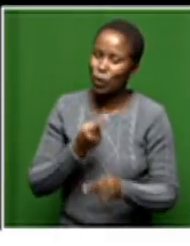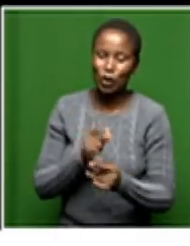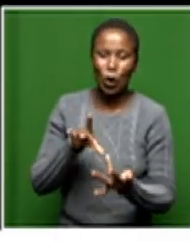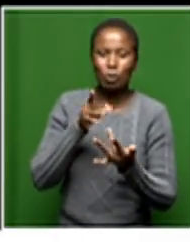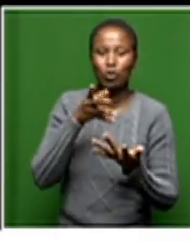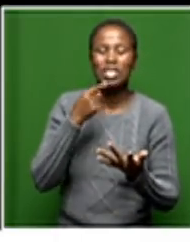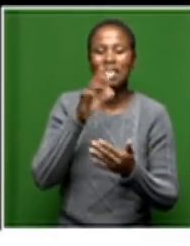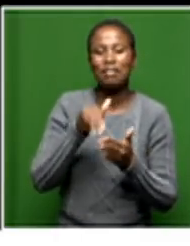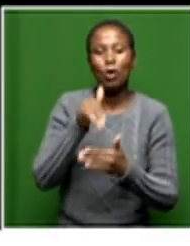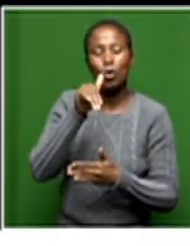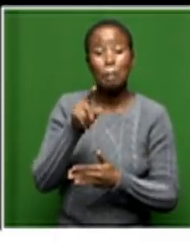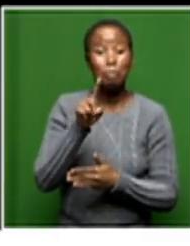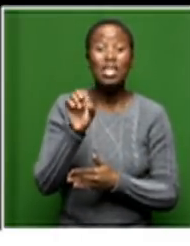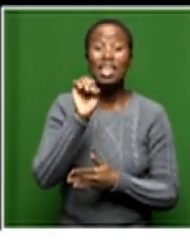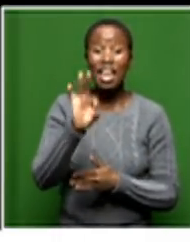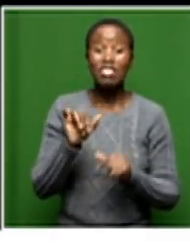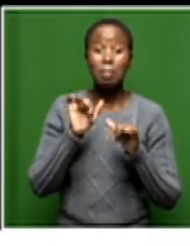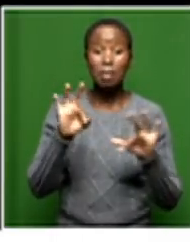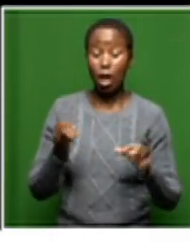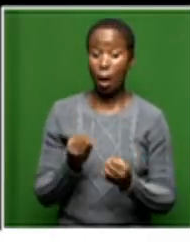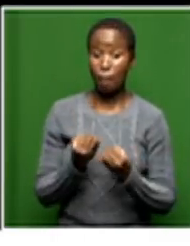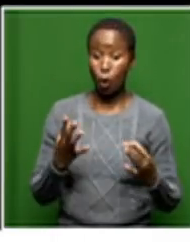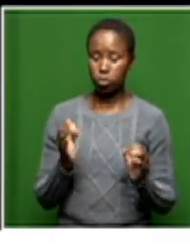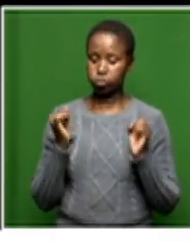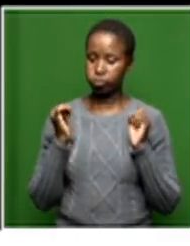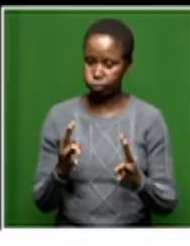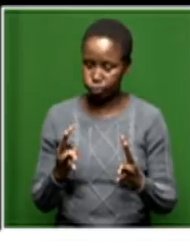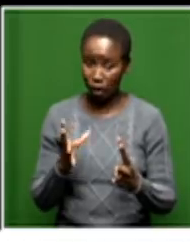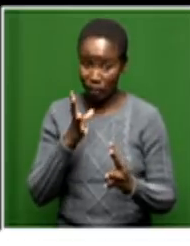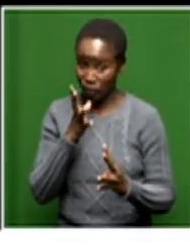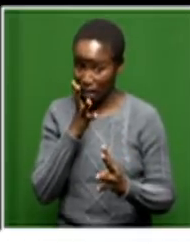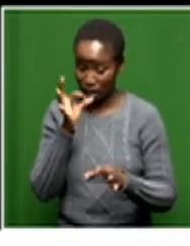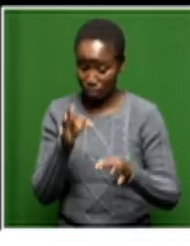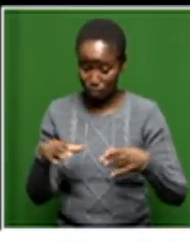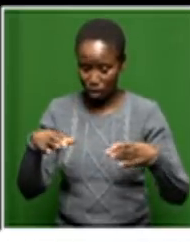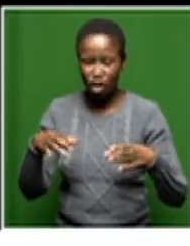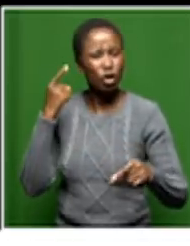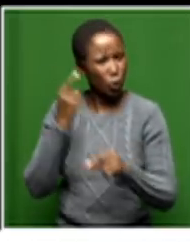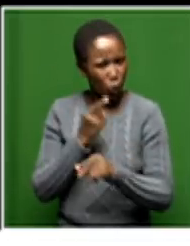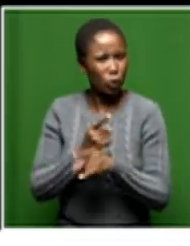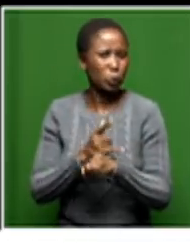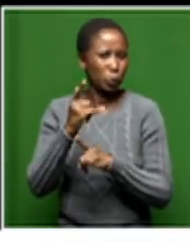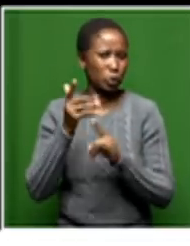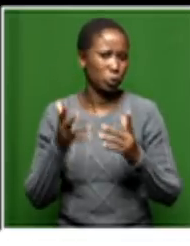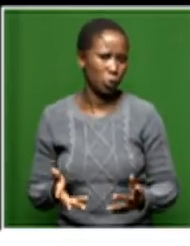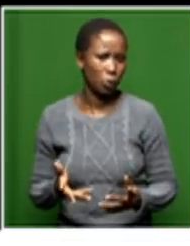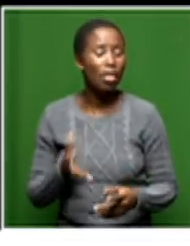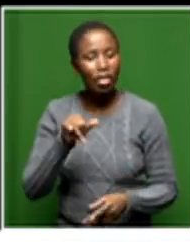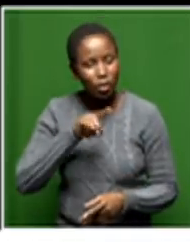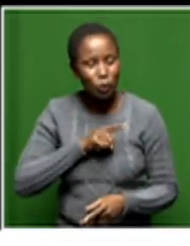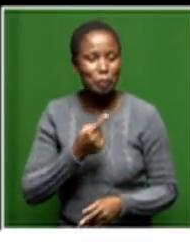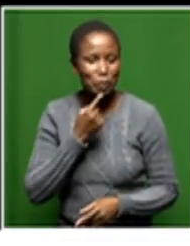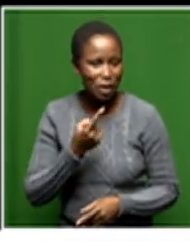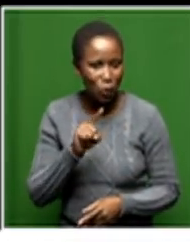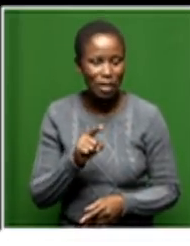But in the House, those who've got a large number, they always dictate. That's why I'm saying the Speaker